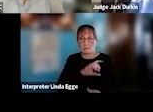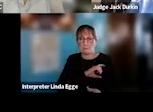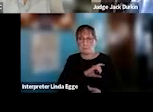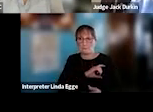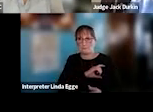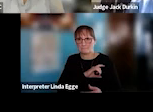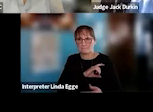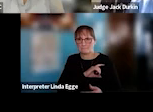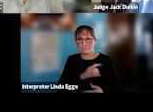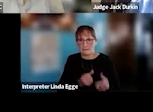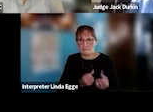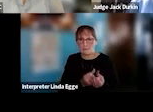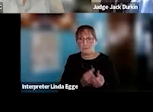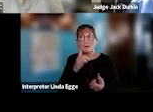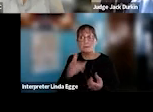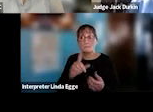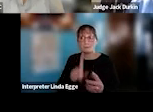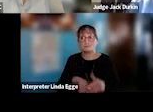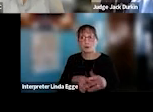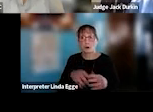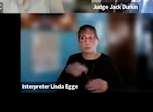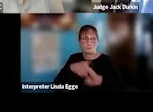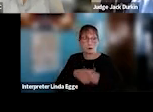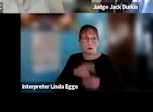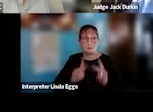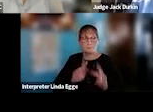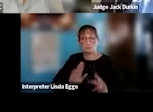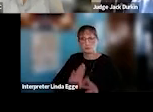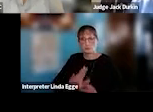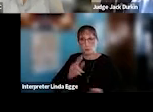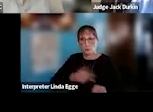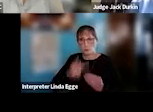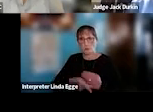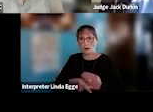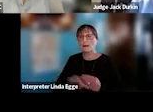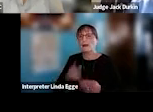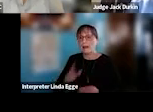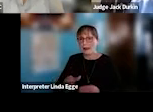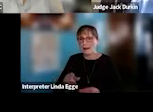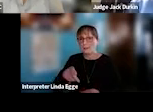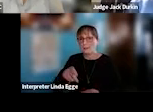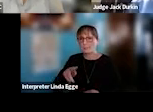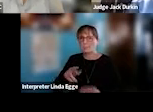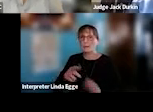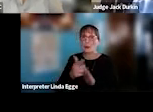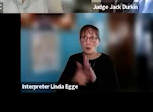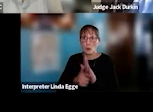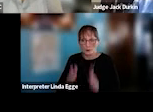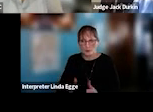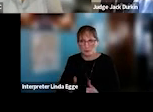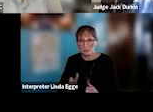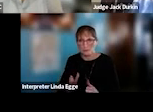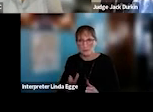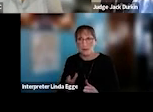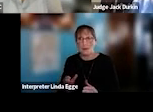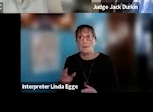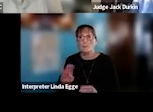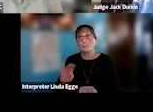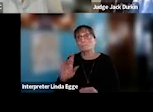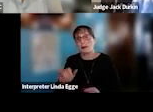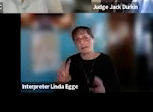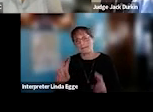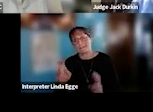start referring people to your program. You will have prosecutors buy in. I would invite your fellow